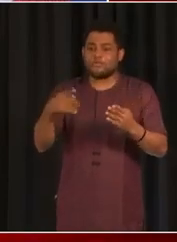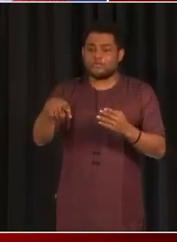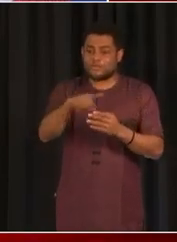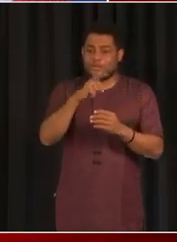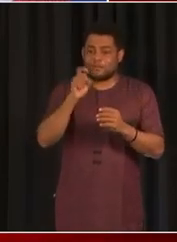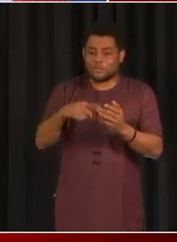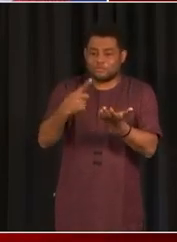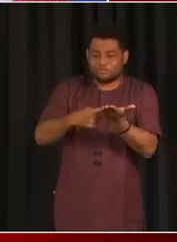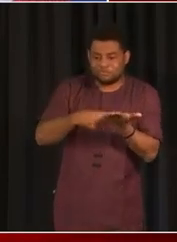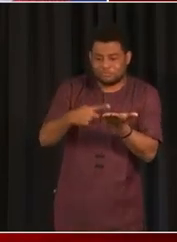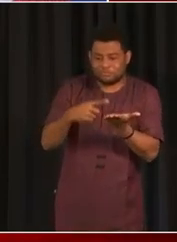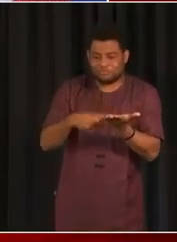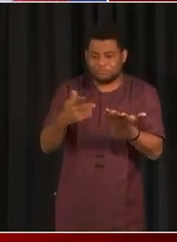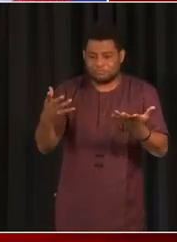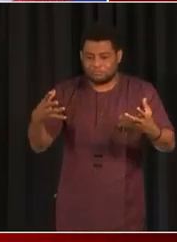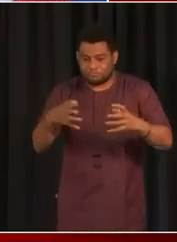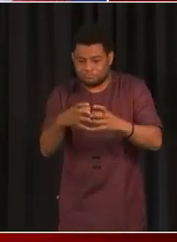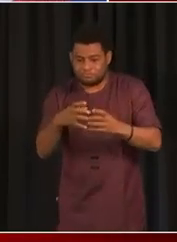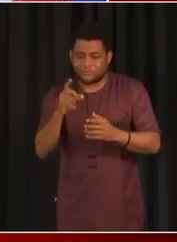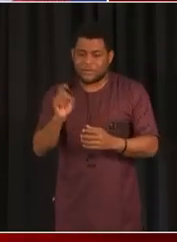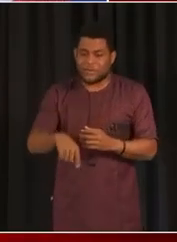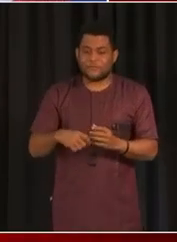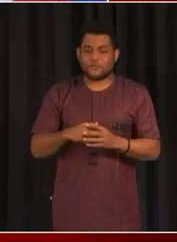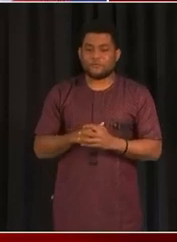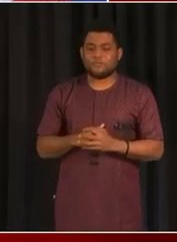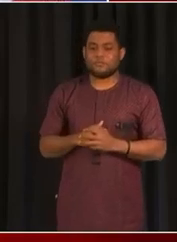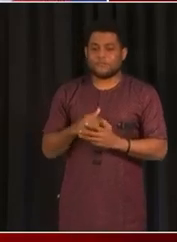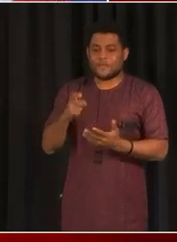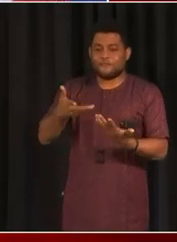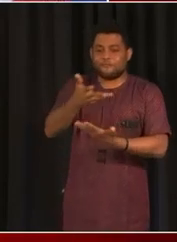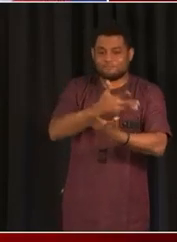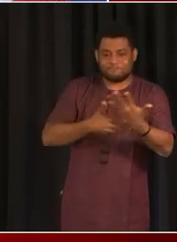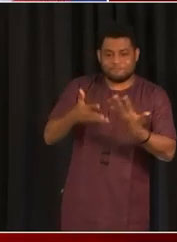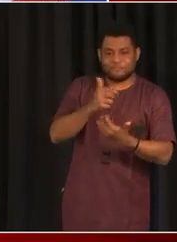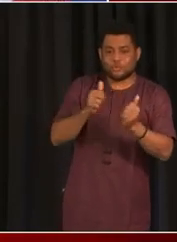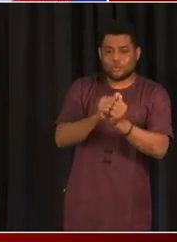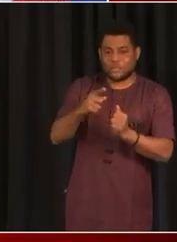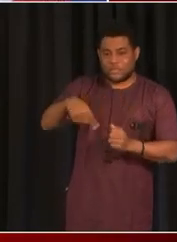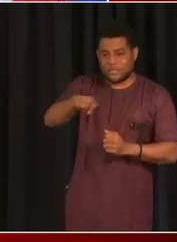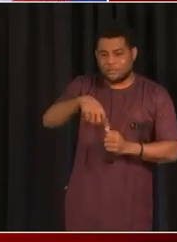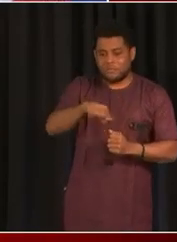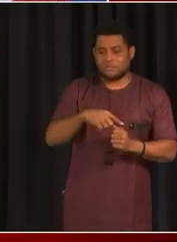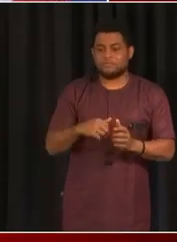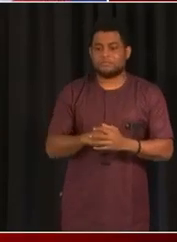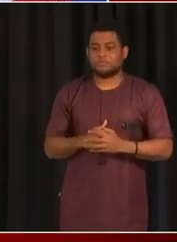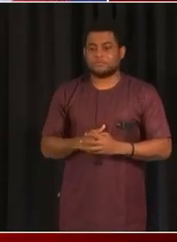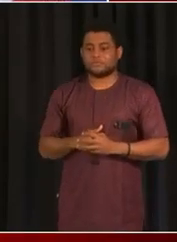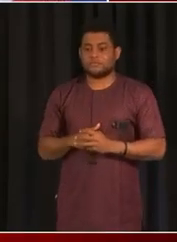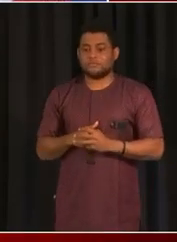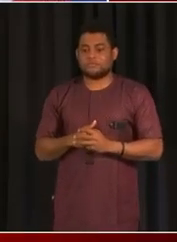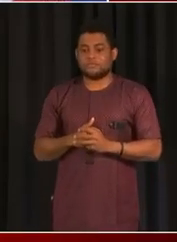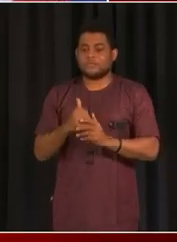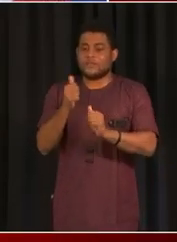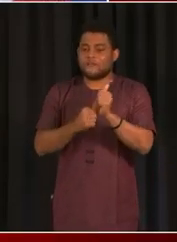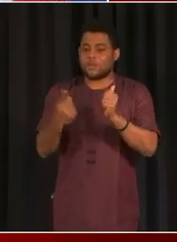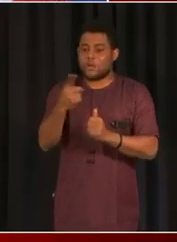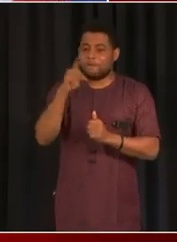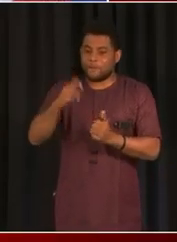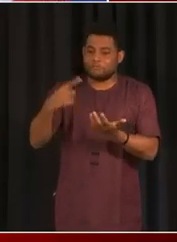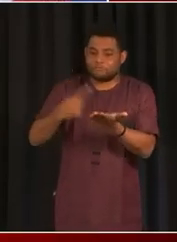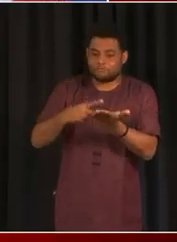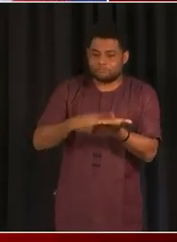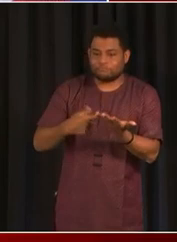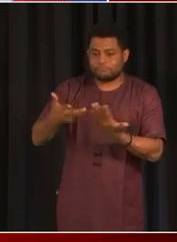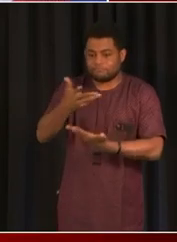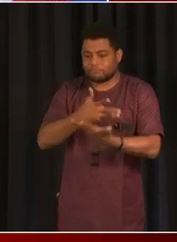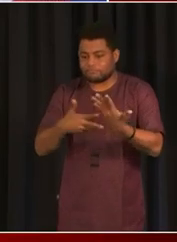but it's a conversation amongst us. And that's everybody that has to do with children being in school. And